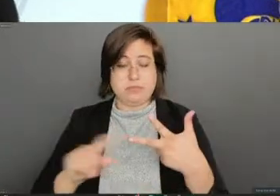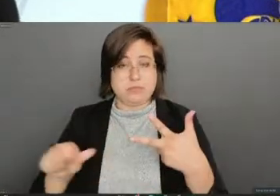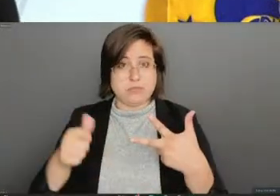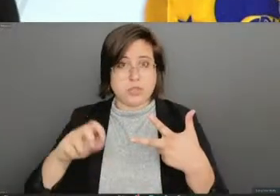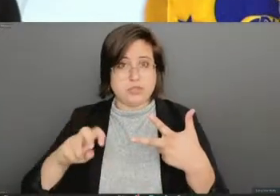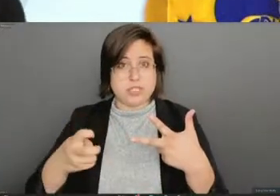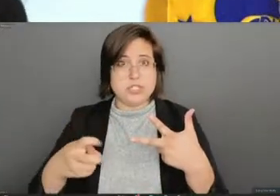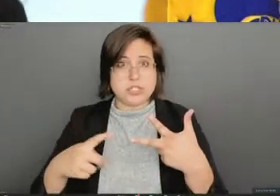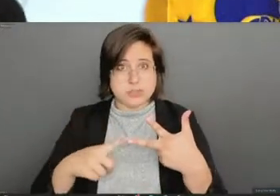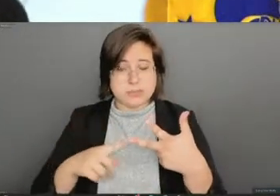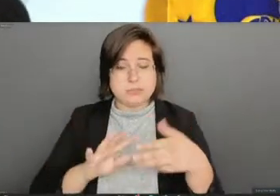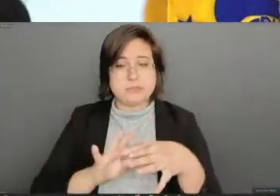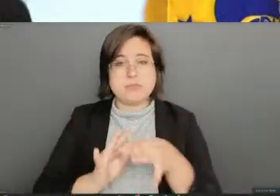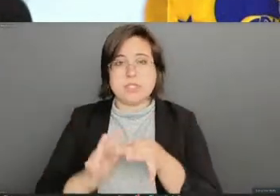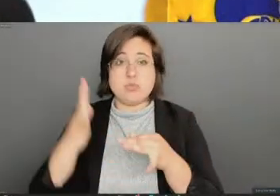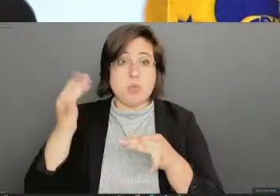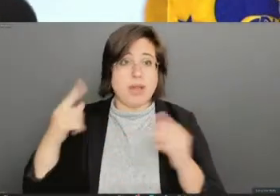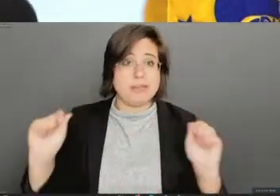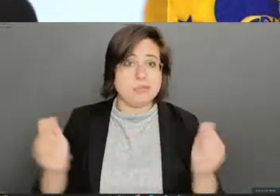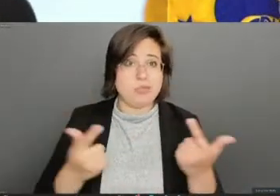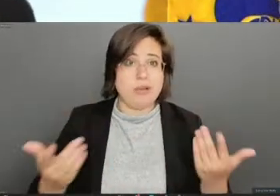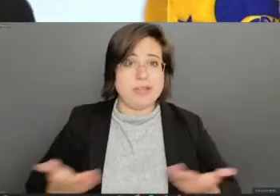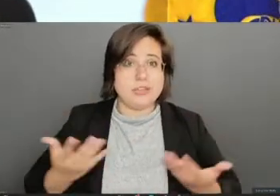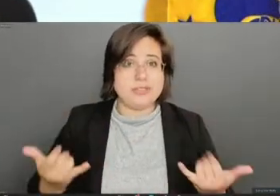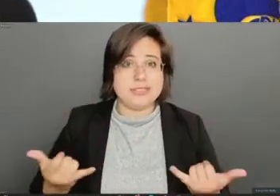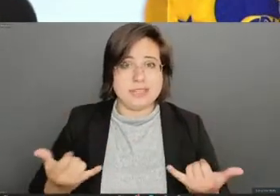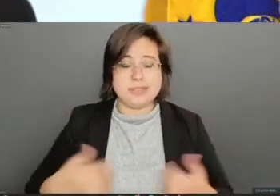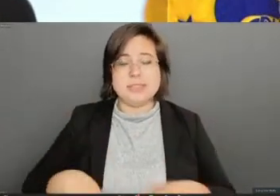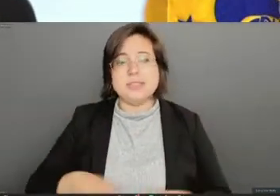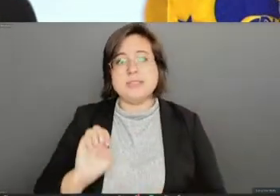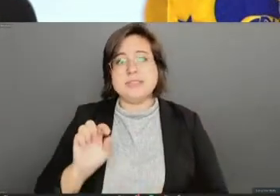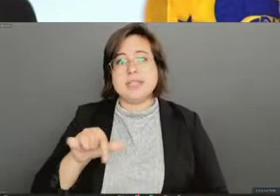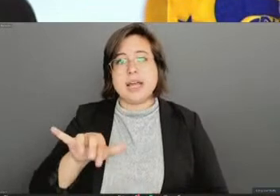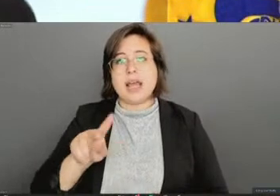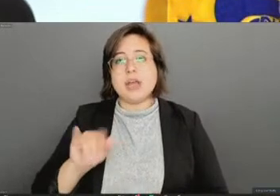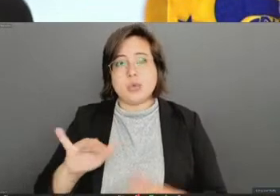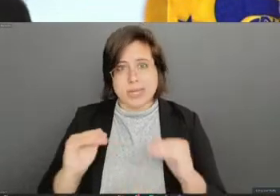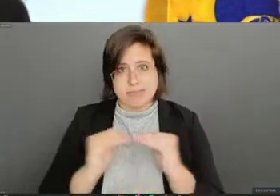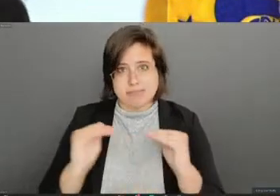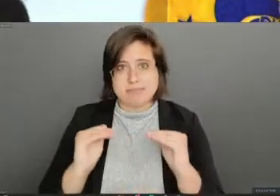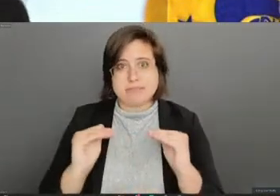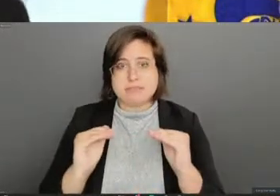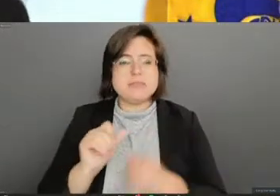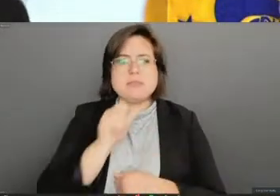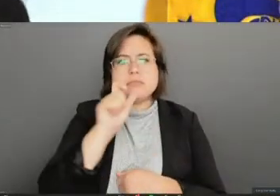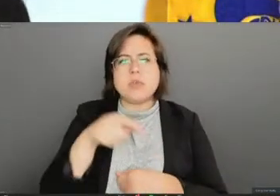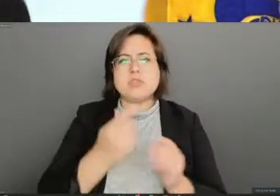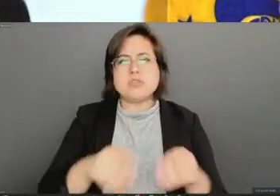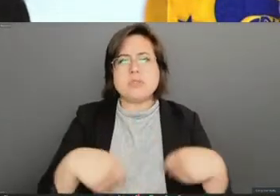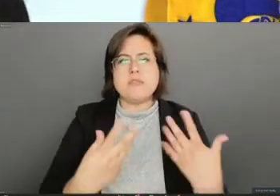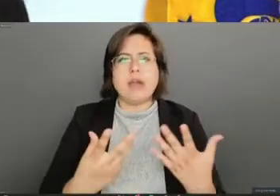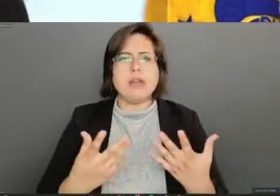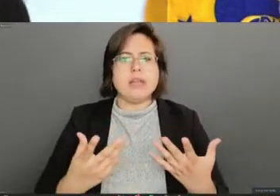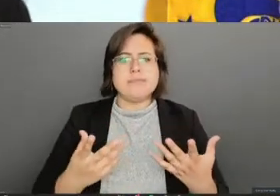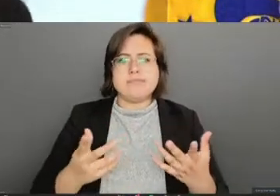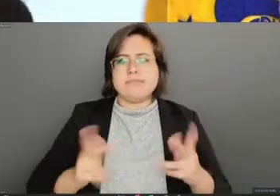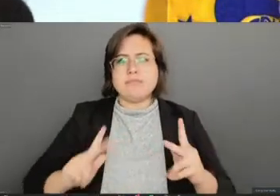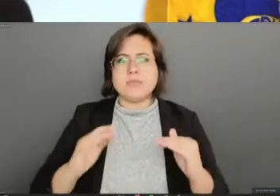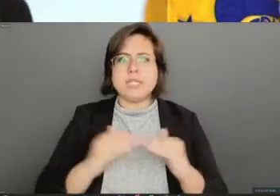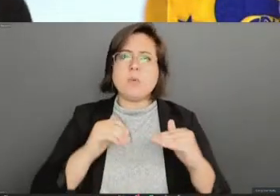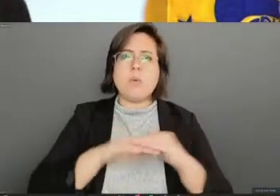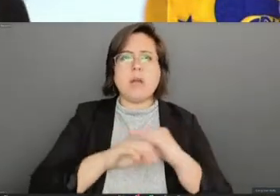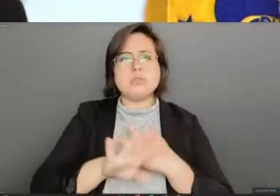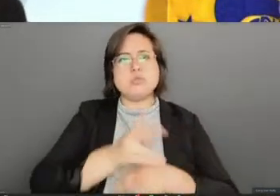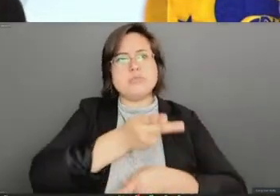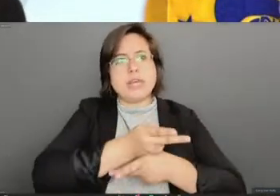is related to why you're all here today, is equity. Is a recognition that equity is more than about providing people with equal access to care